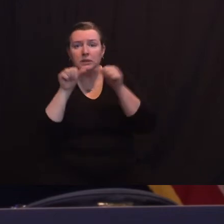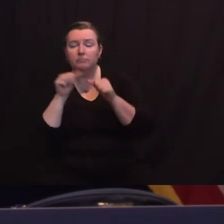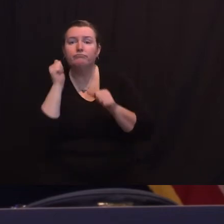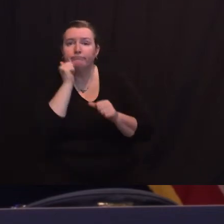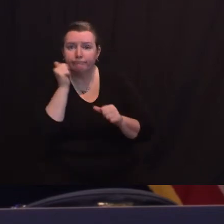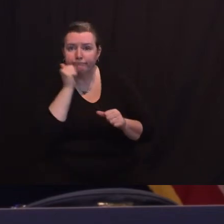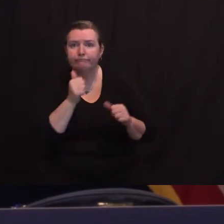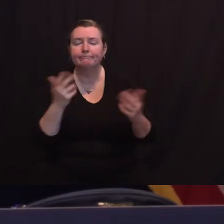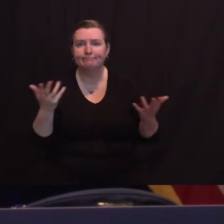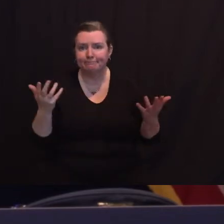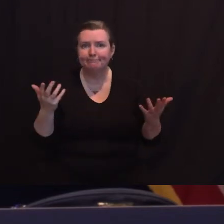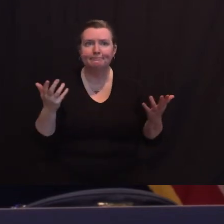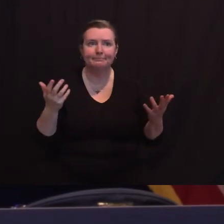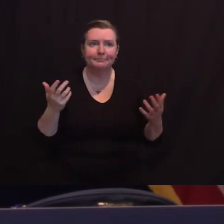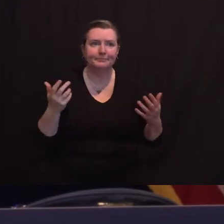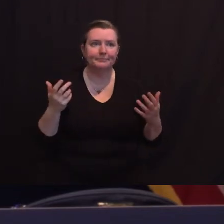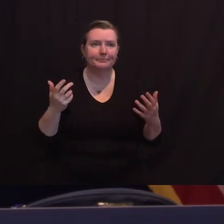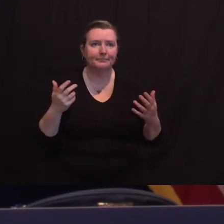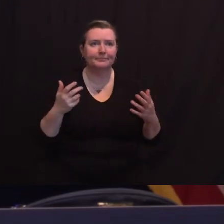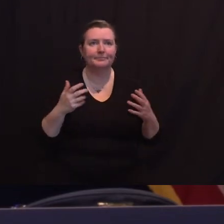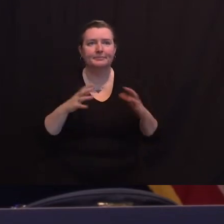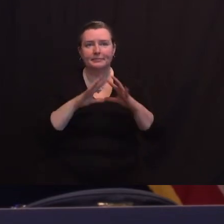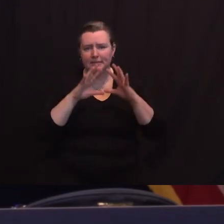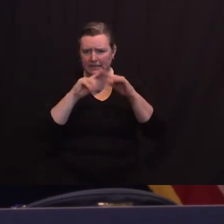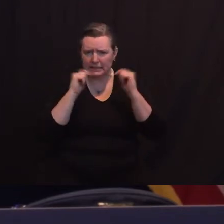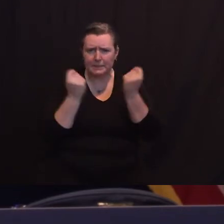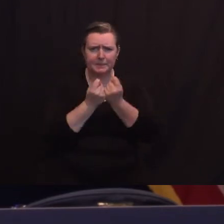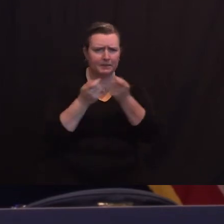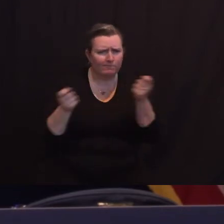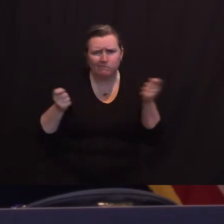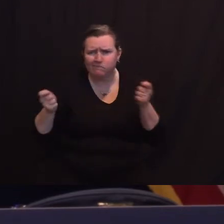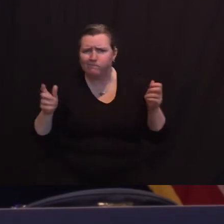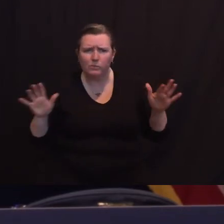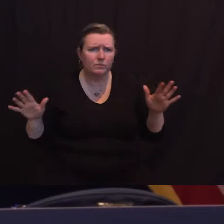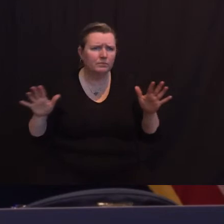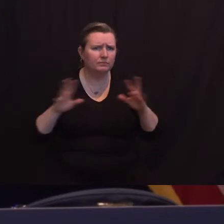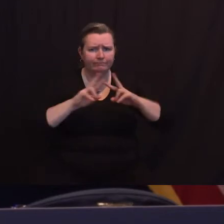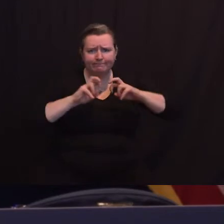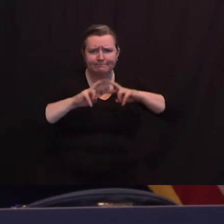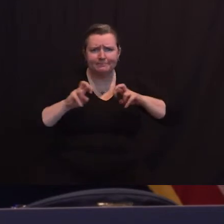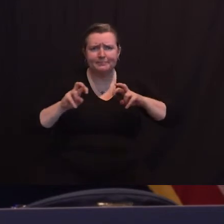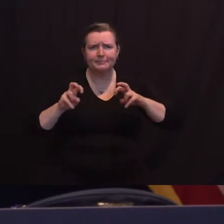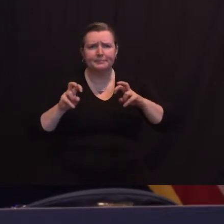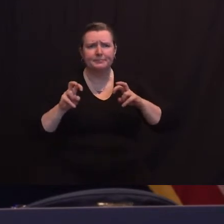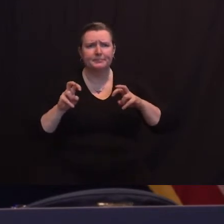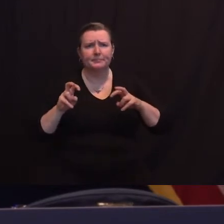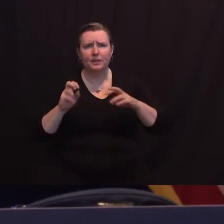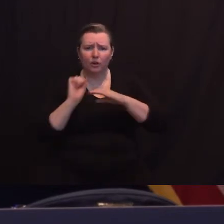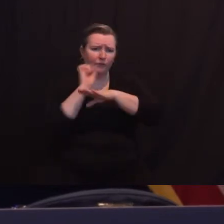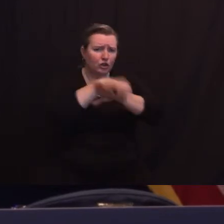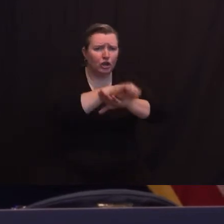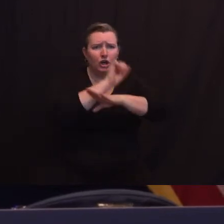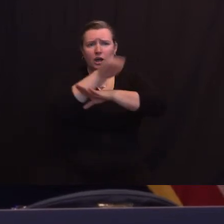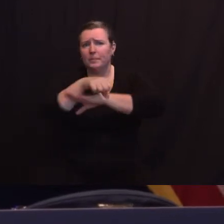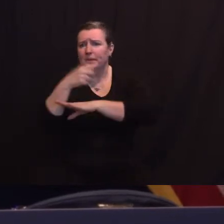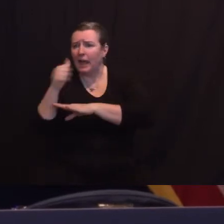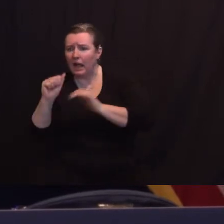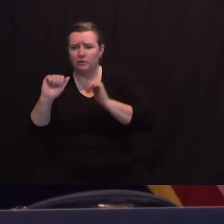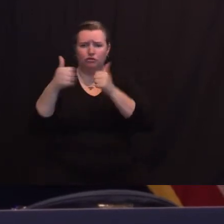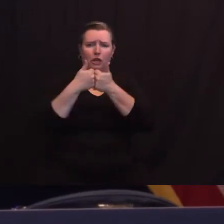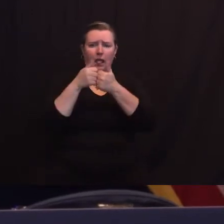from health and from the state police and FEMA trying to overcome those challenges to make sure that that equity